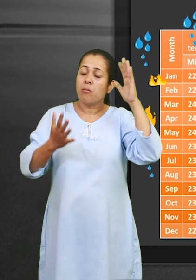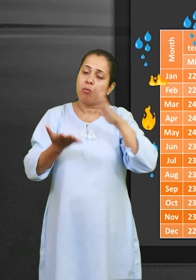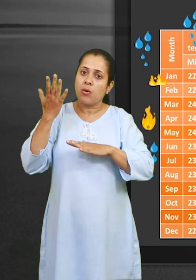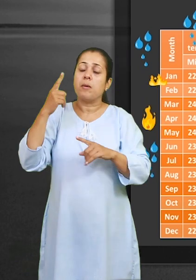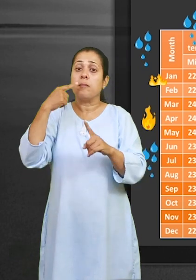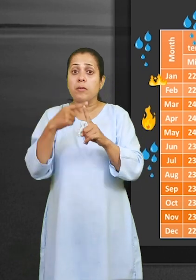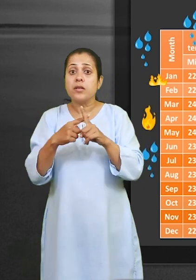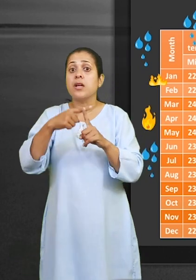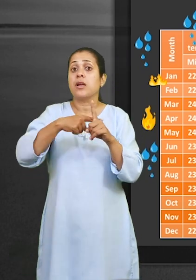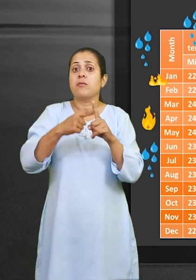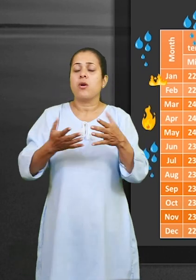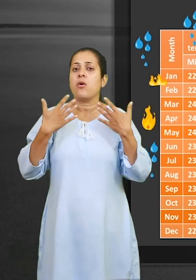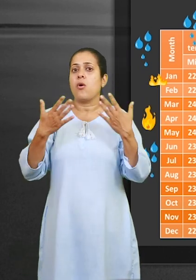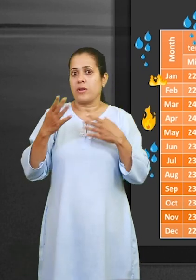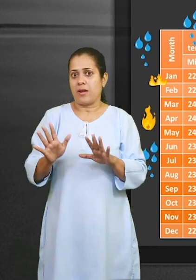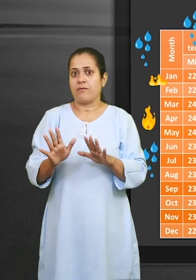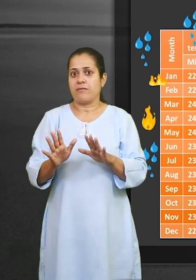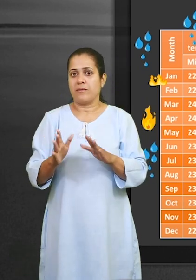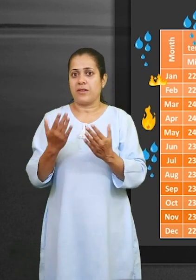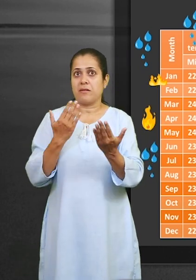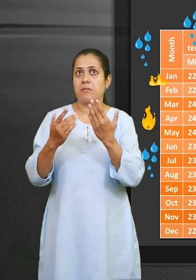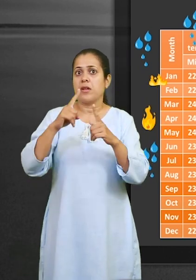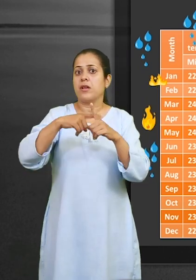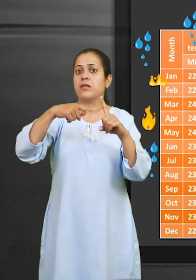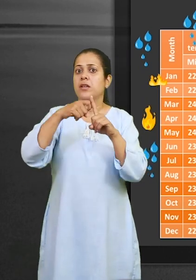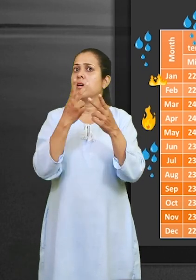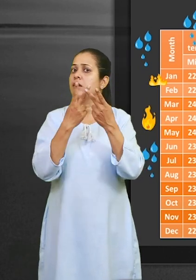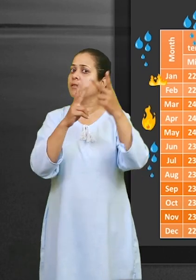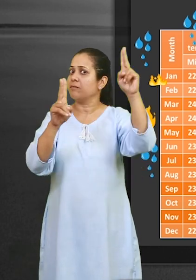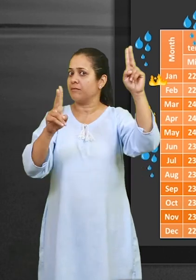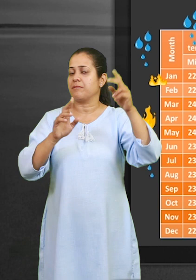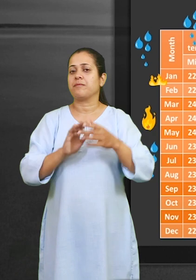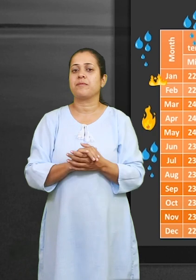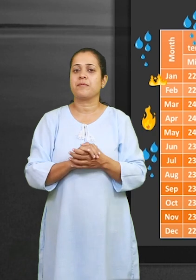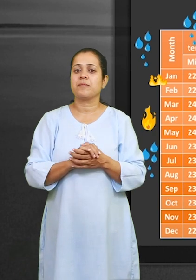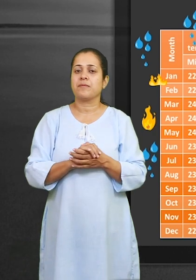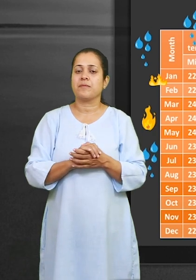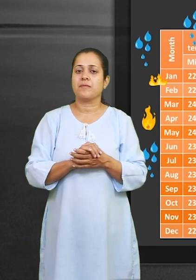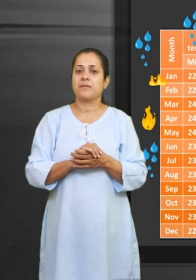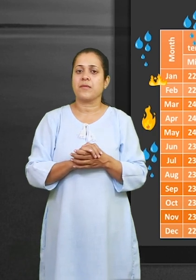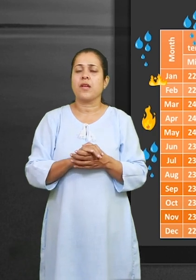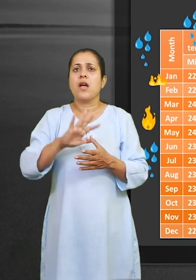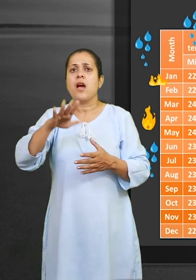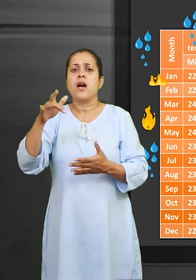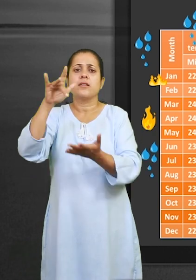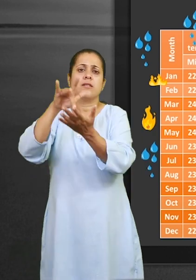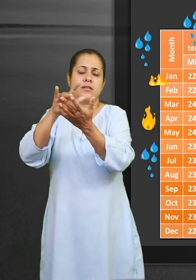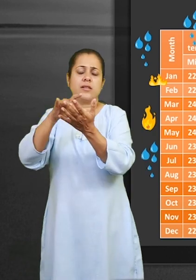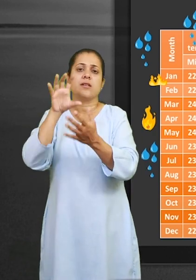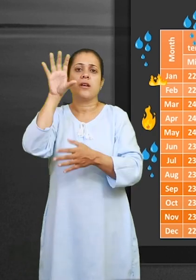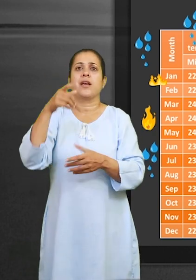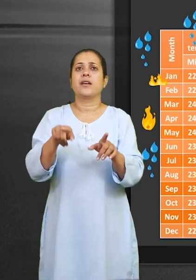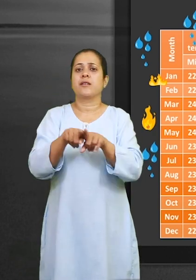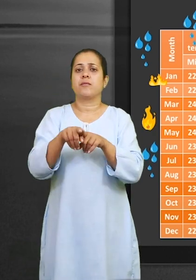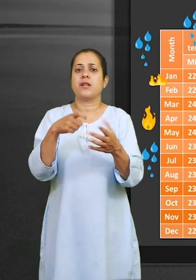the temperature is hot as compared to Jammu and Kashmir. Let us take another state, for example,